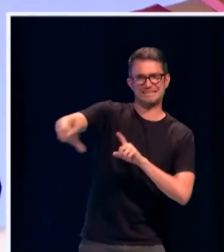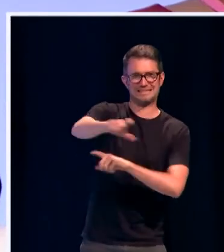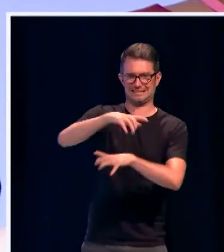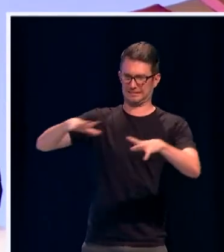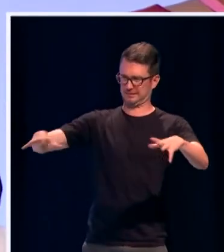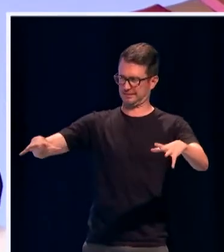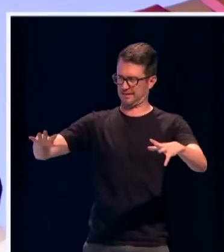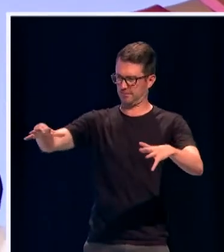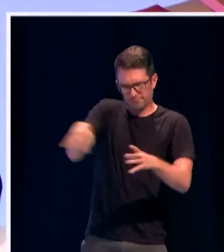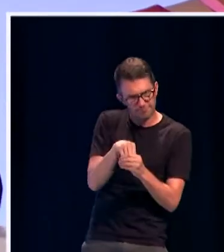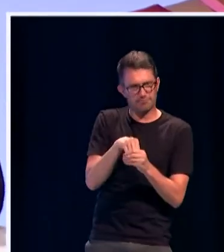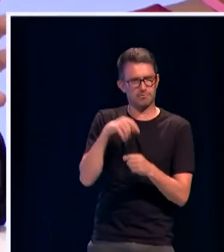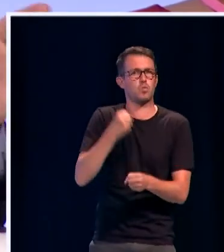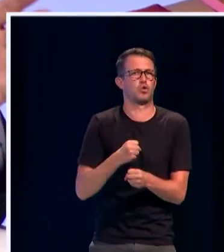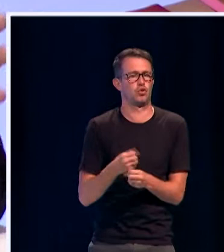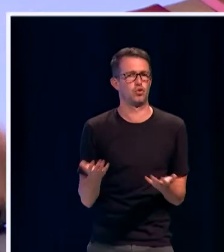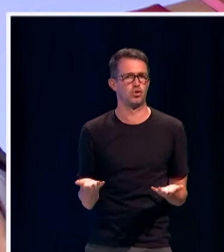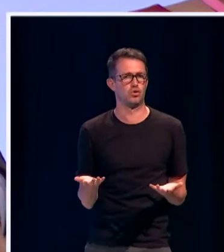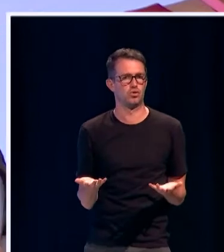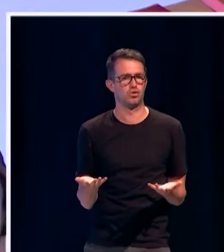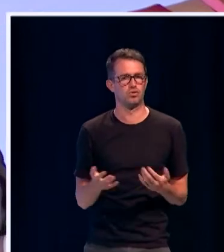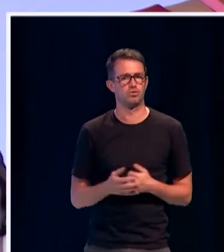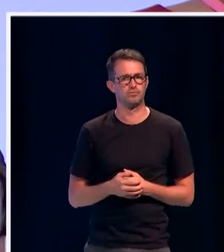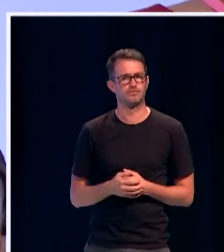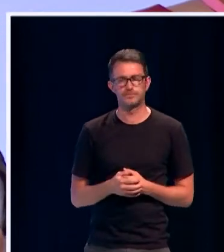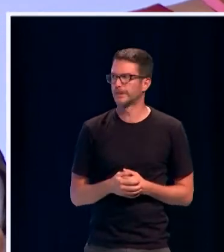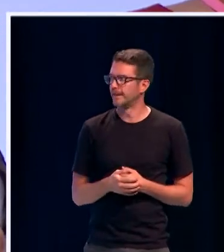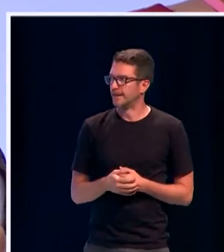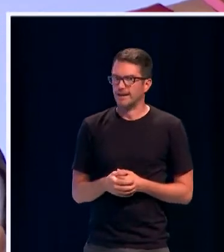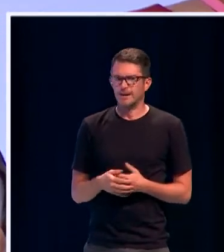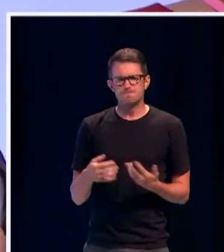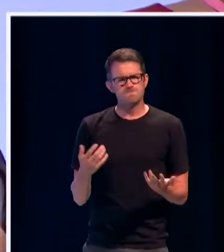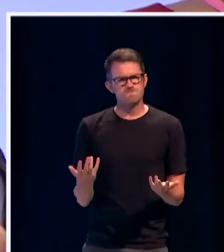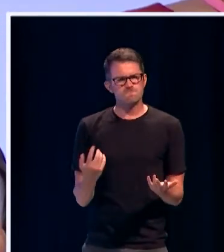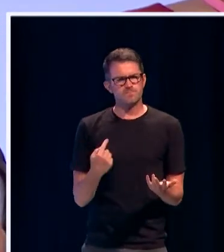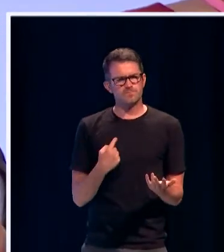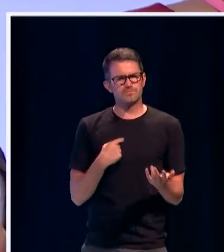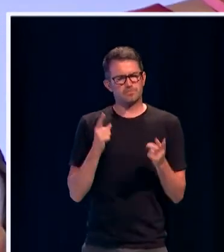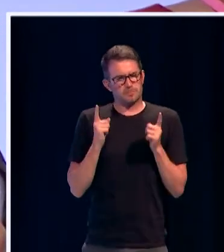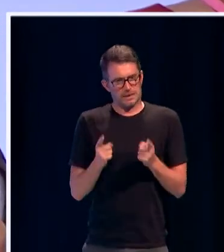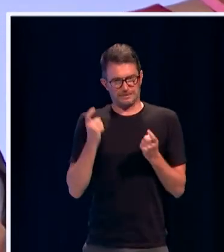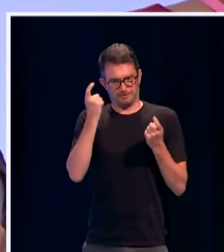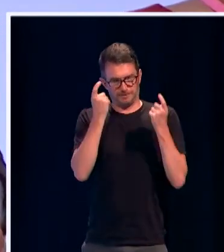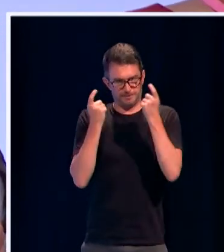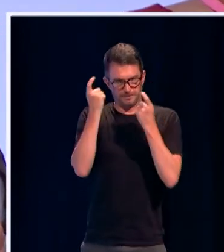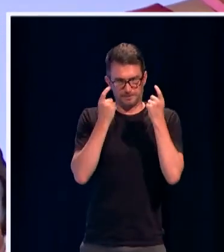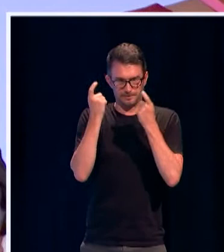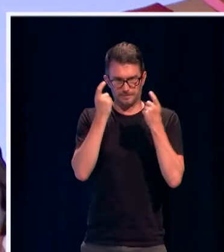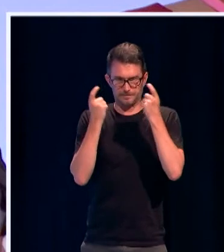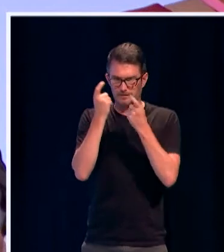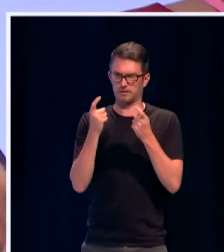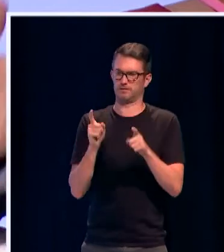is a classical one that is called rehabilitation, community-based